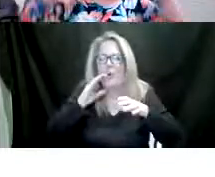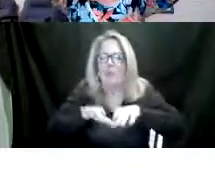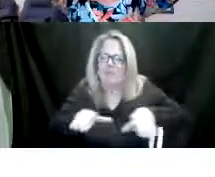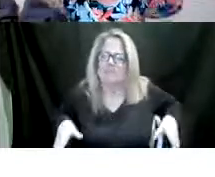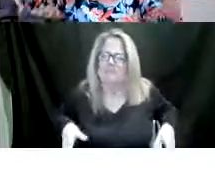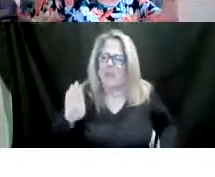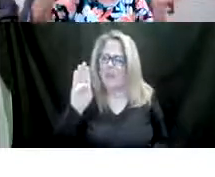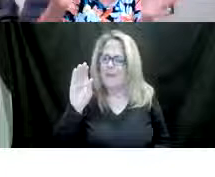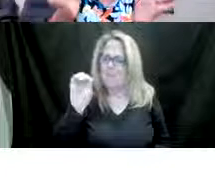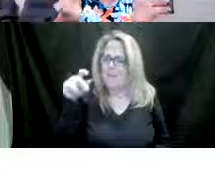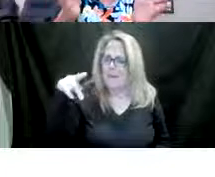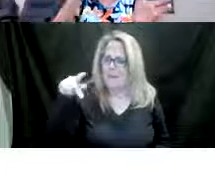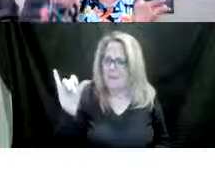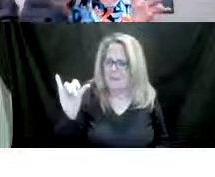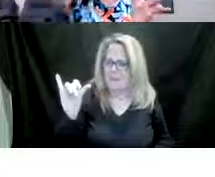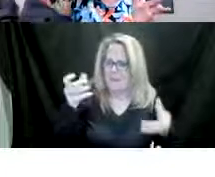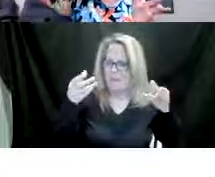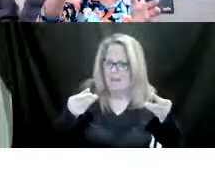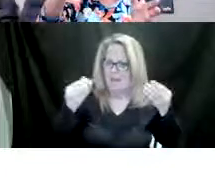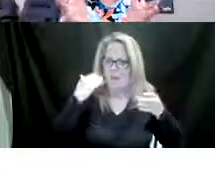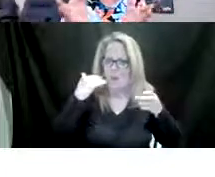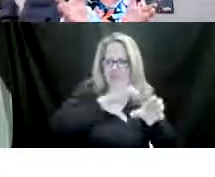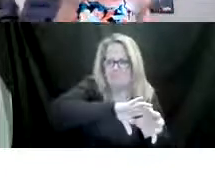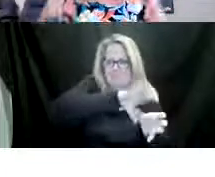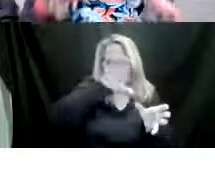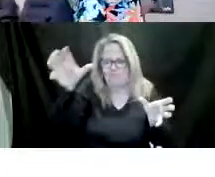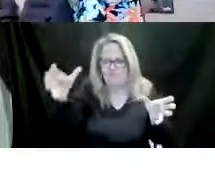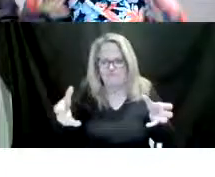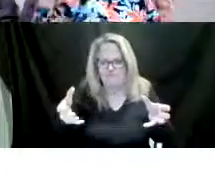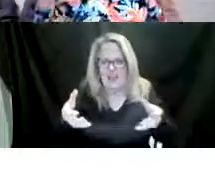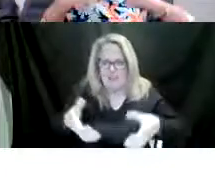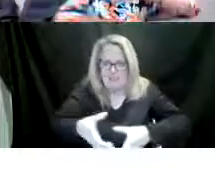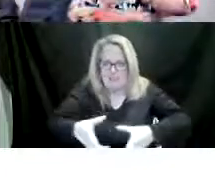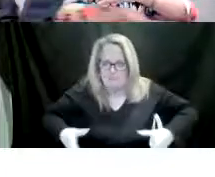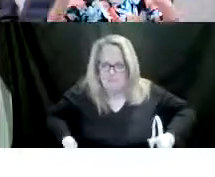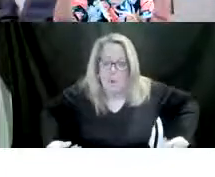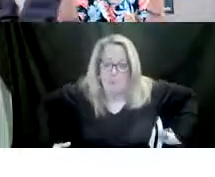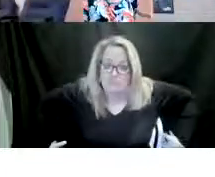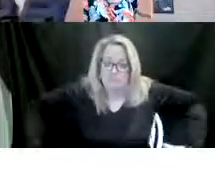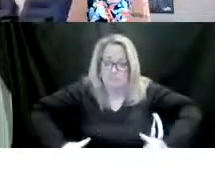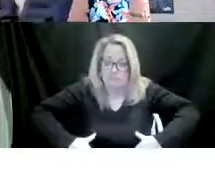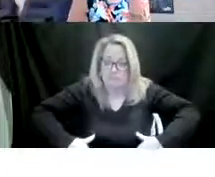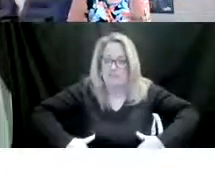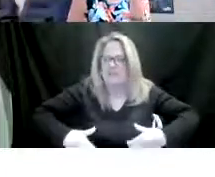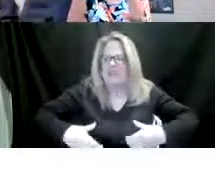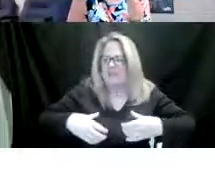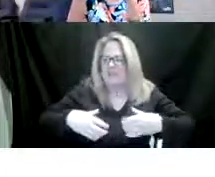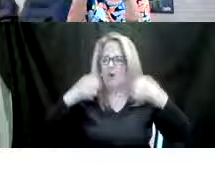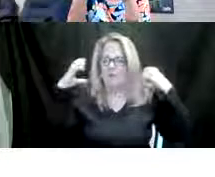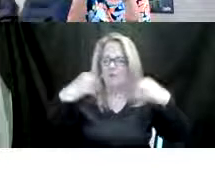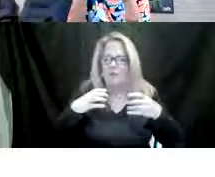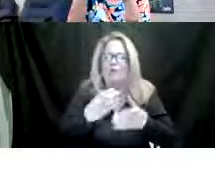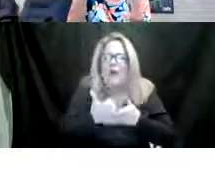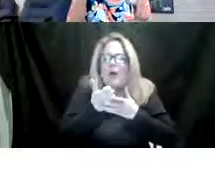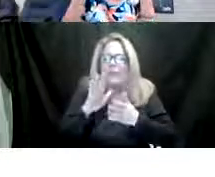that, which is kind of a U-shaped pillow that has a puffy part on the back that you can kind of put around a child to kind of help their hands to